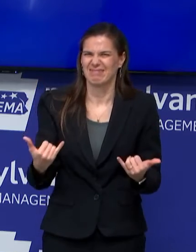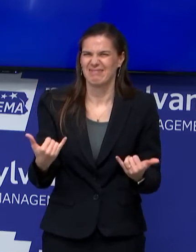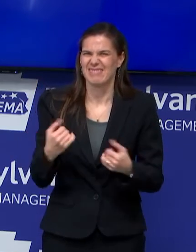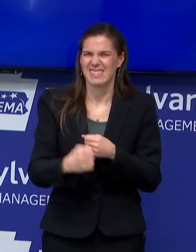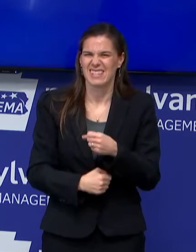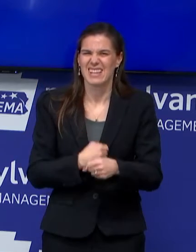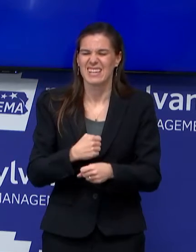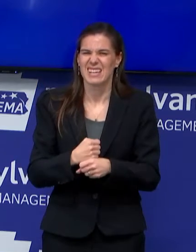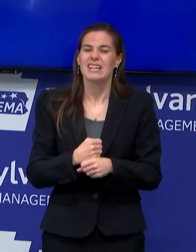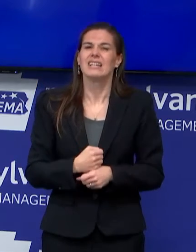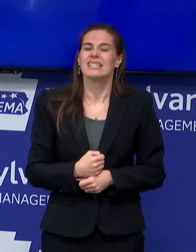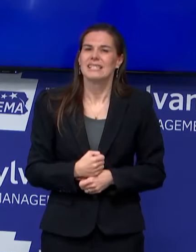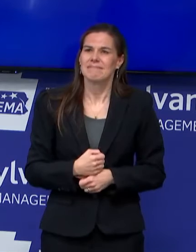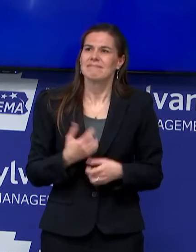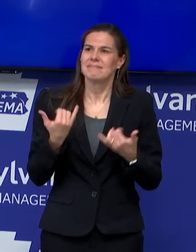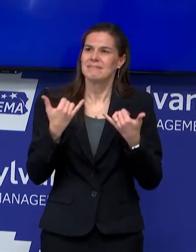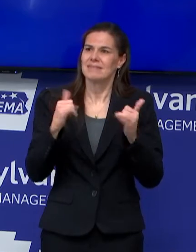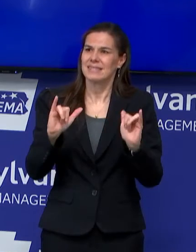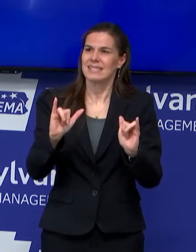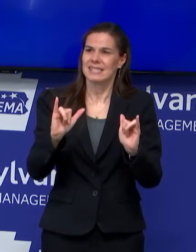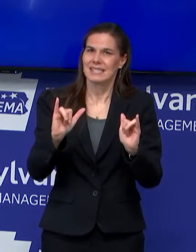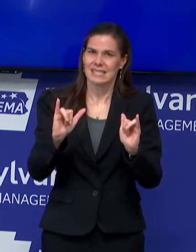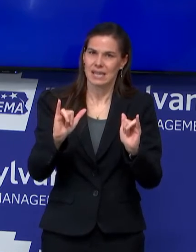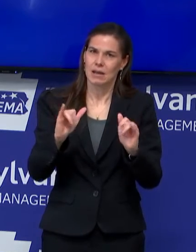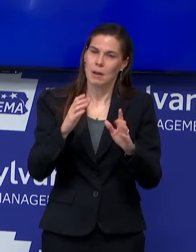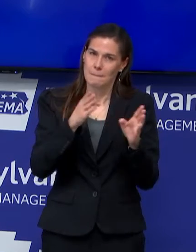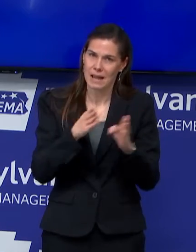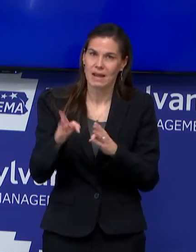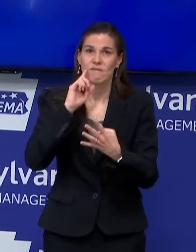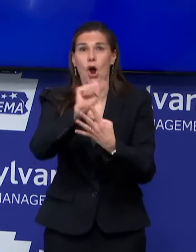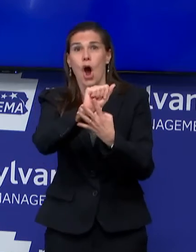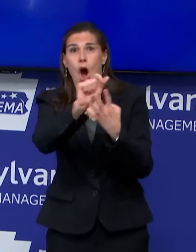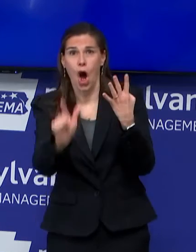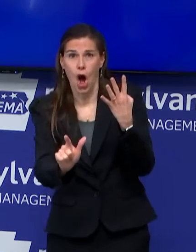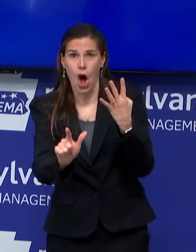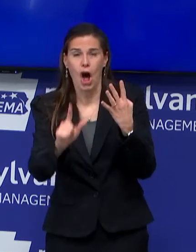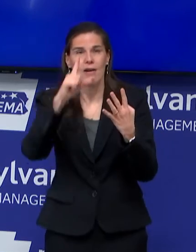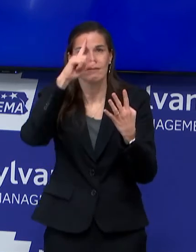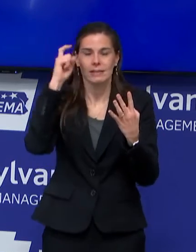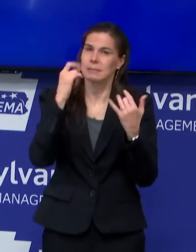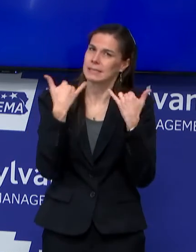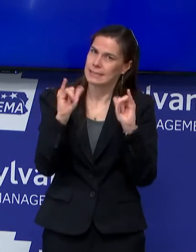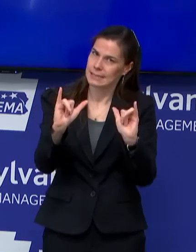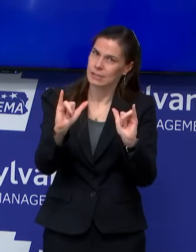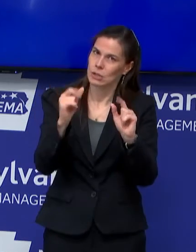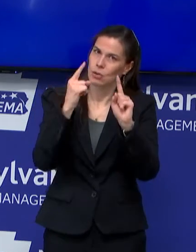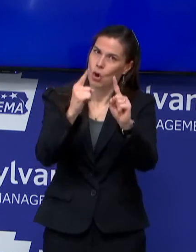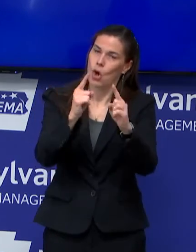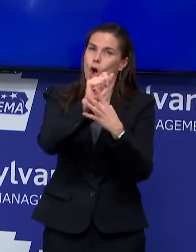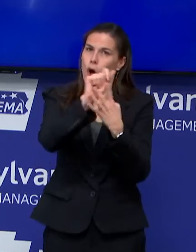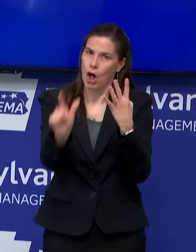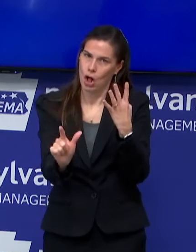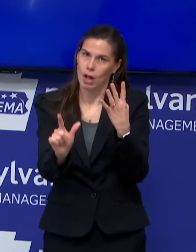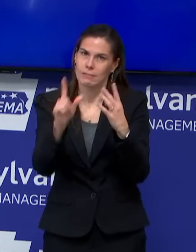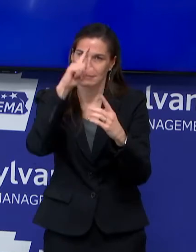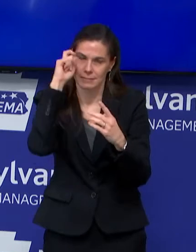year. I think we're still shooting for everyone by this summer, Flora, so my apologies for that confusion. But I think